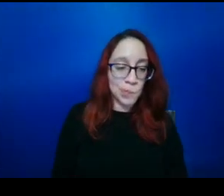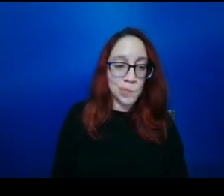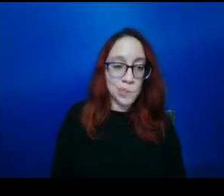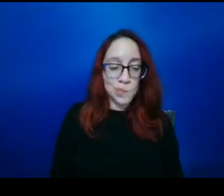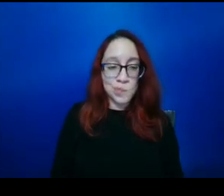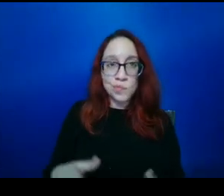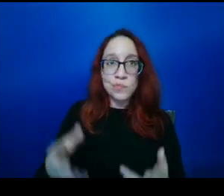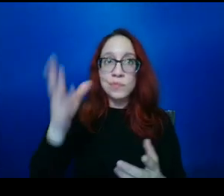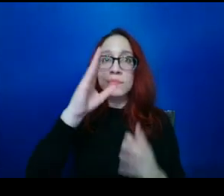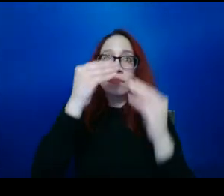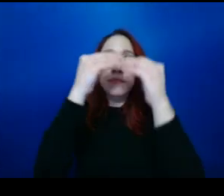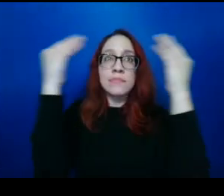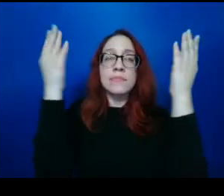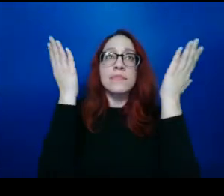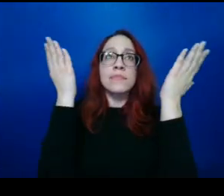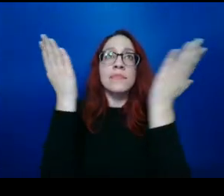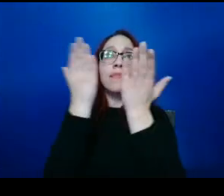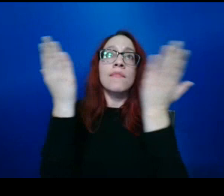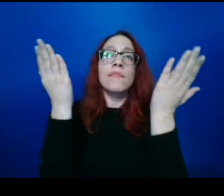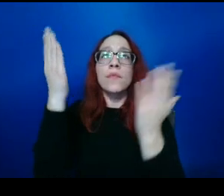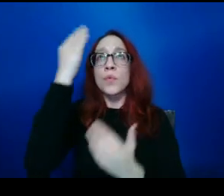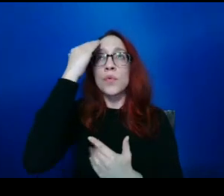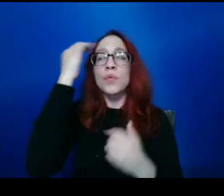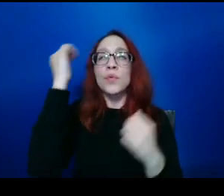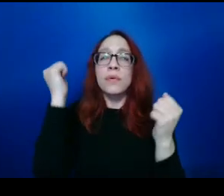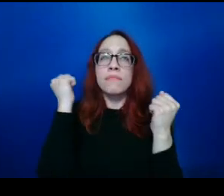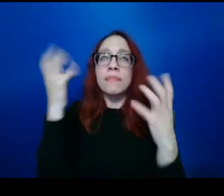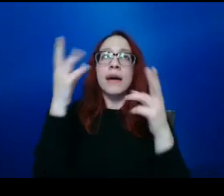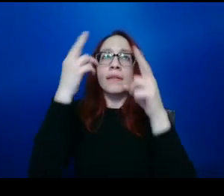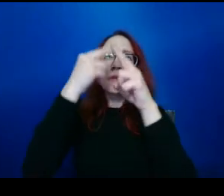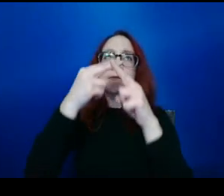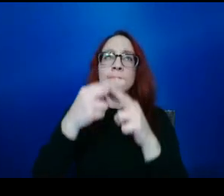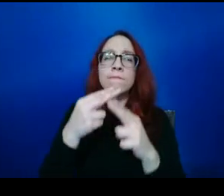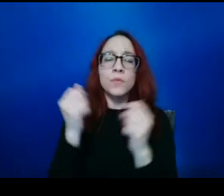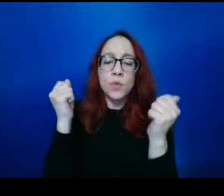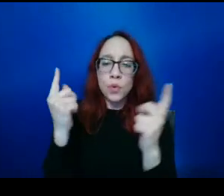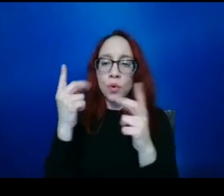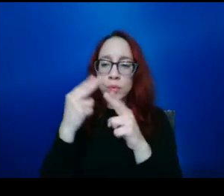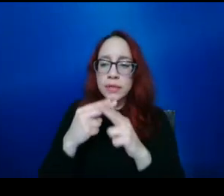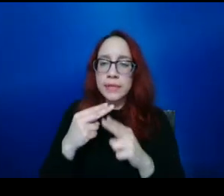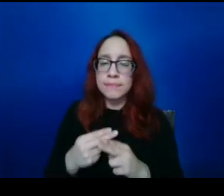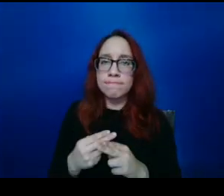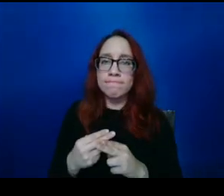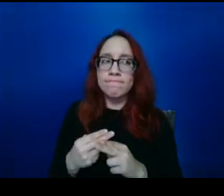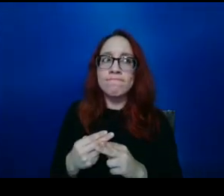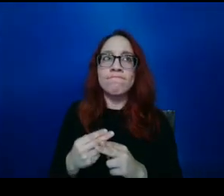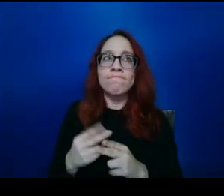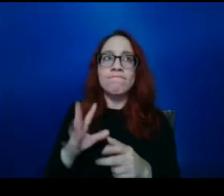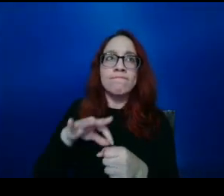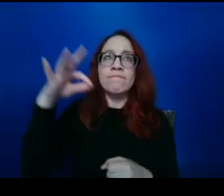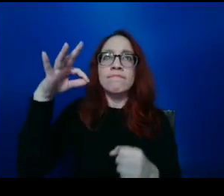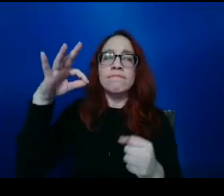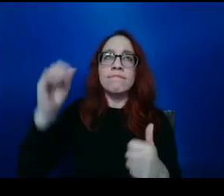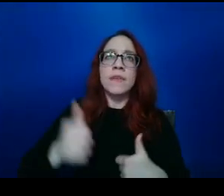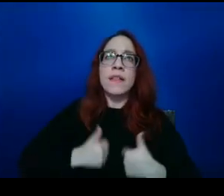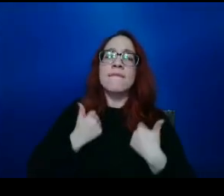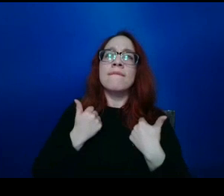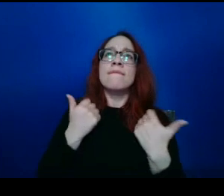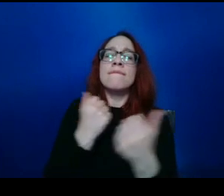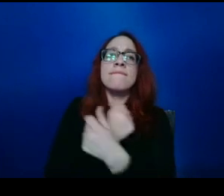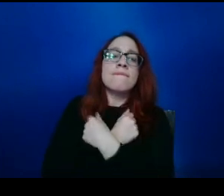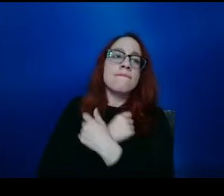Almighty God, as you are known by many names and beyond all names, Spirit of life, Spirit of